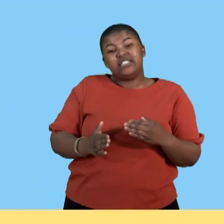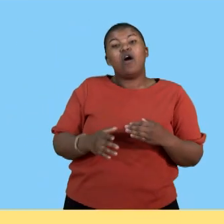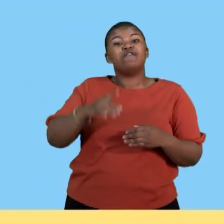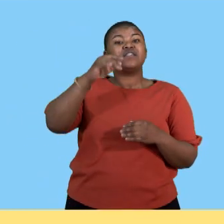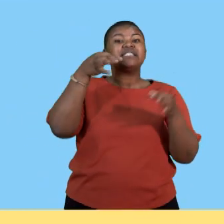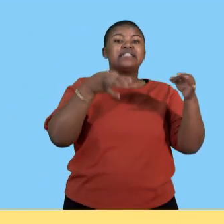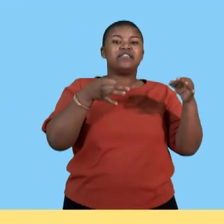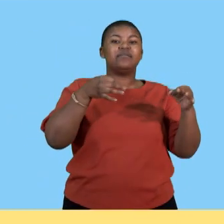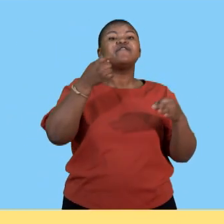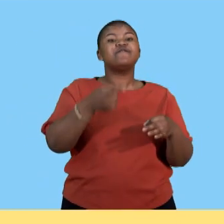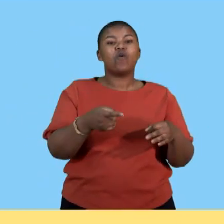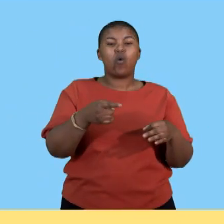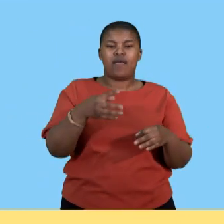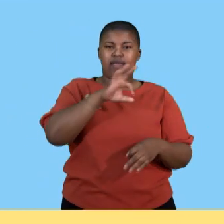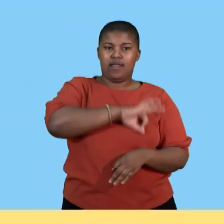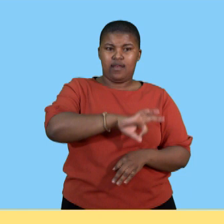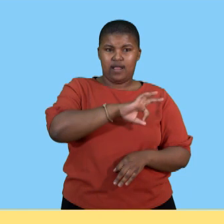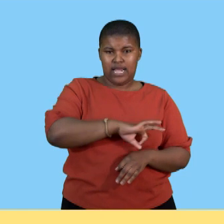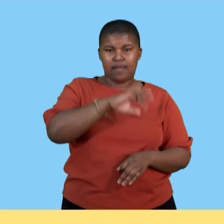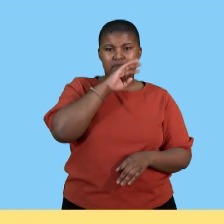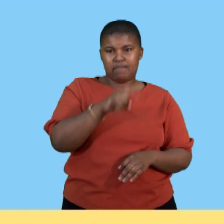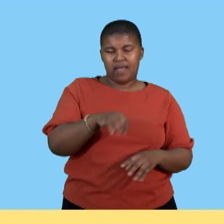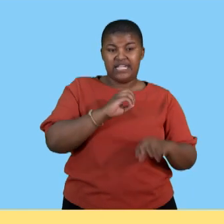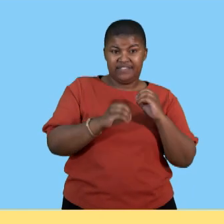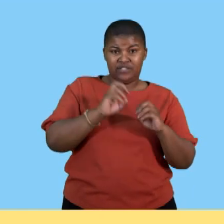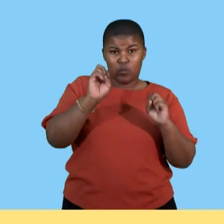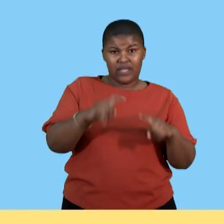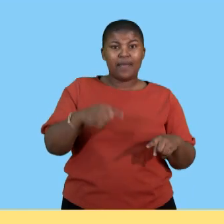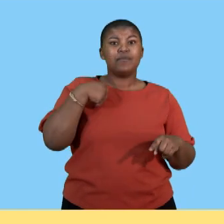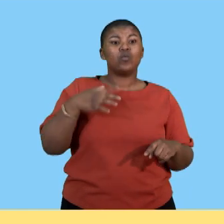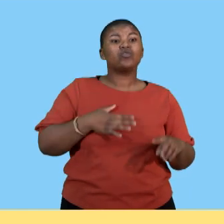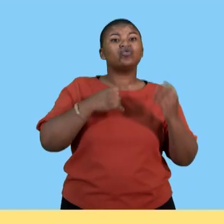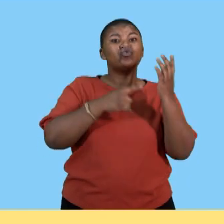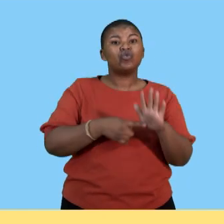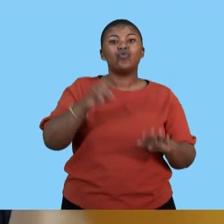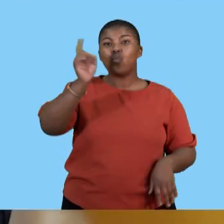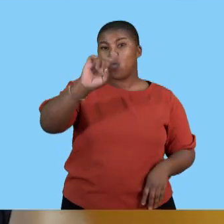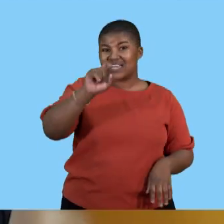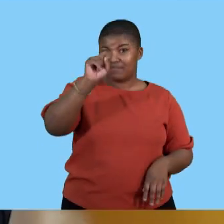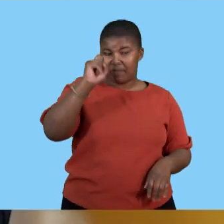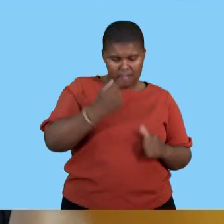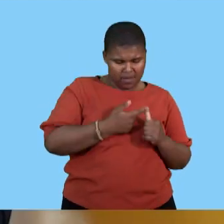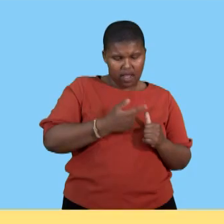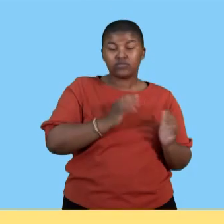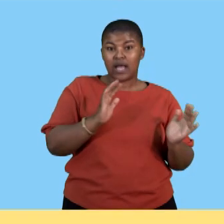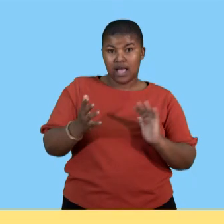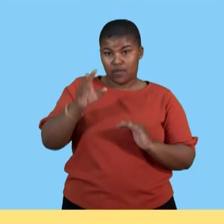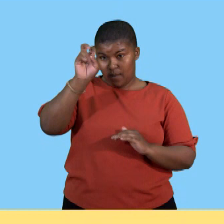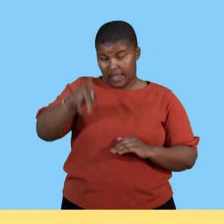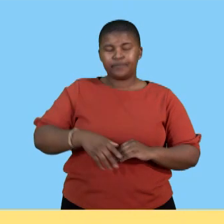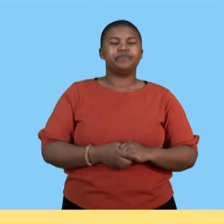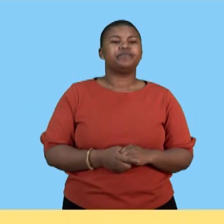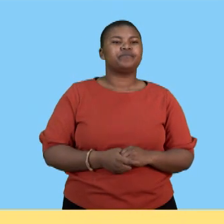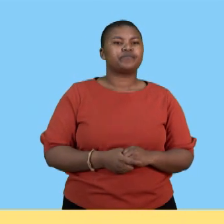comprehensive income. All right, we should have prepared note number 1 for it, but what I want to show you is this calculation over here.